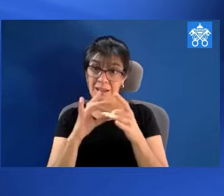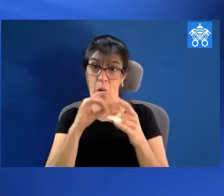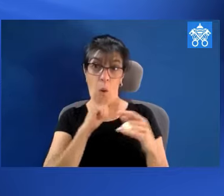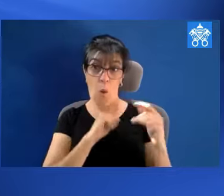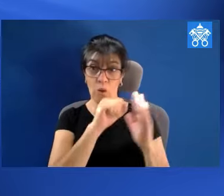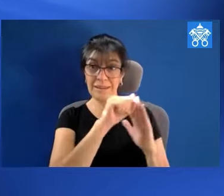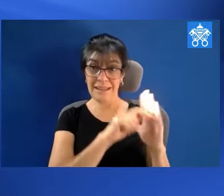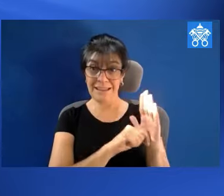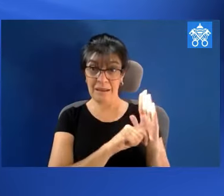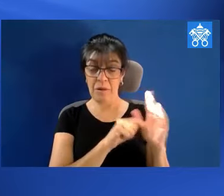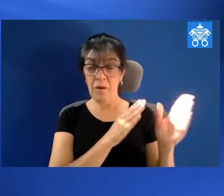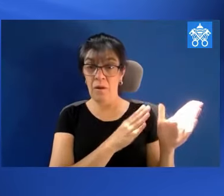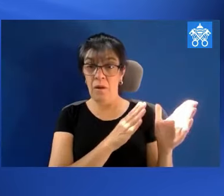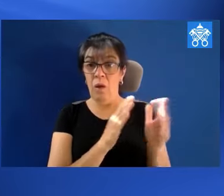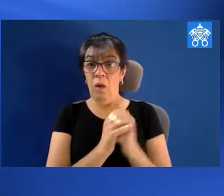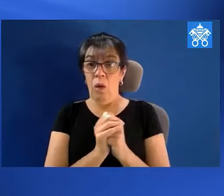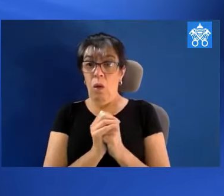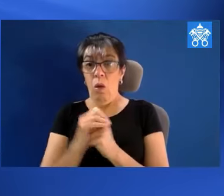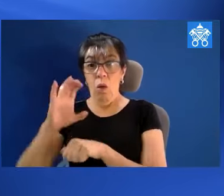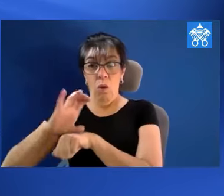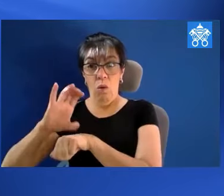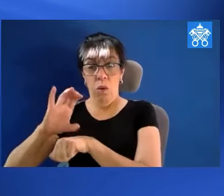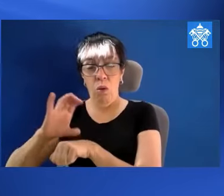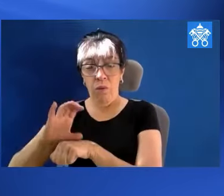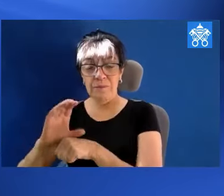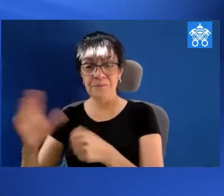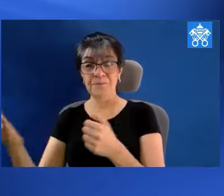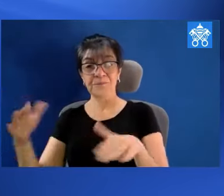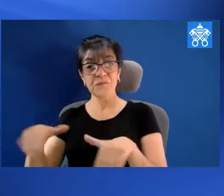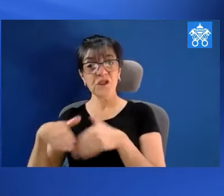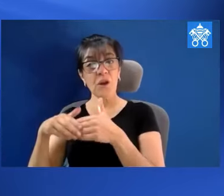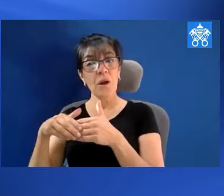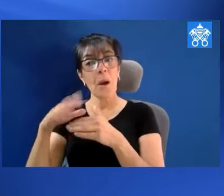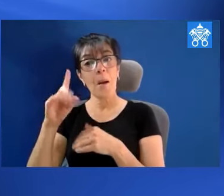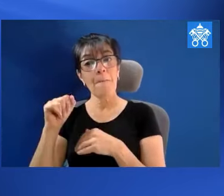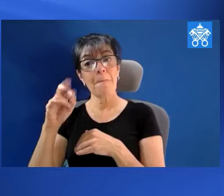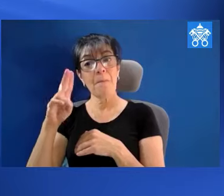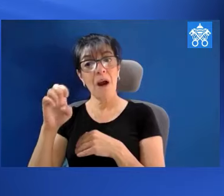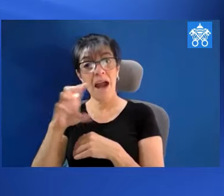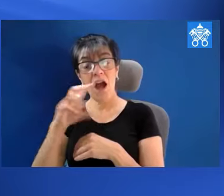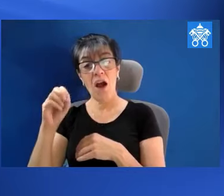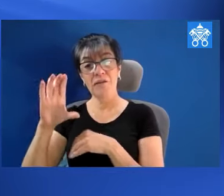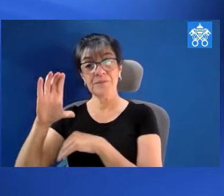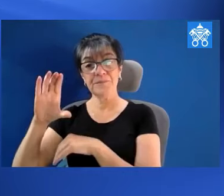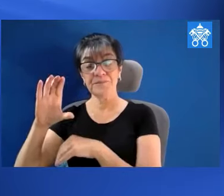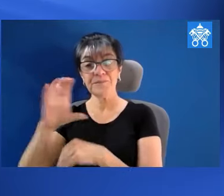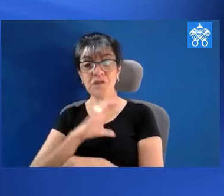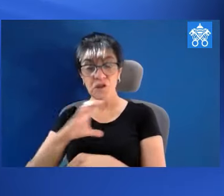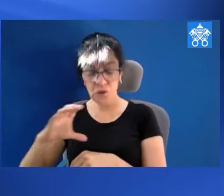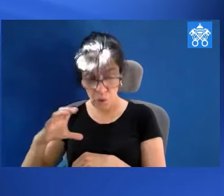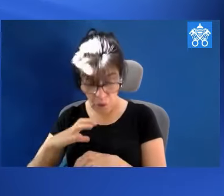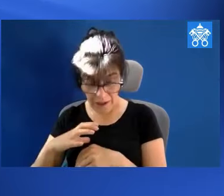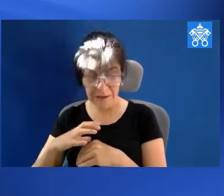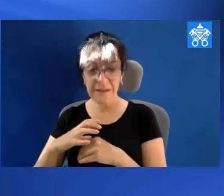The Scripture of the Old Testament. The Church, the Bride of Christ, is the authorized interpreter of